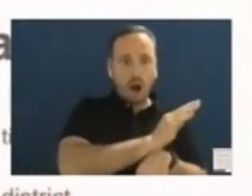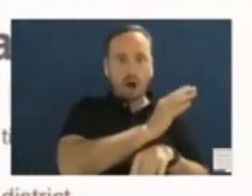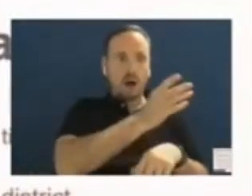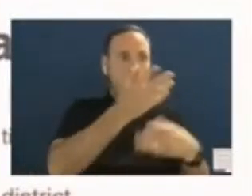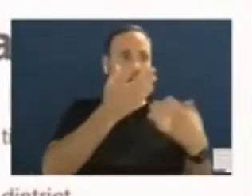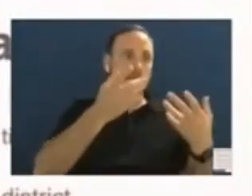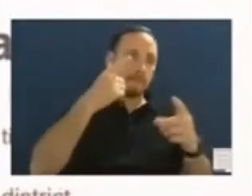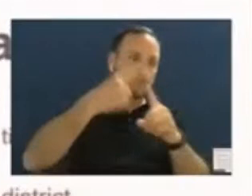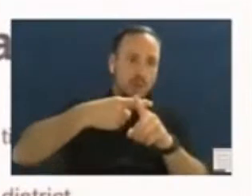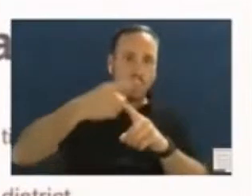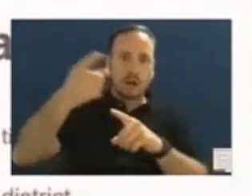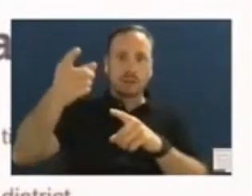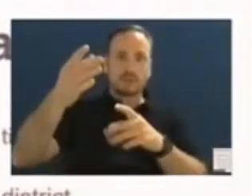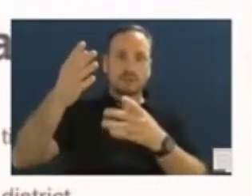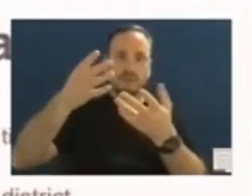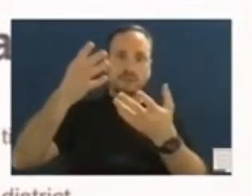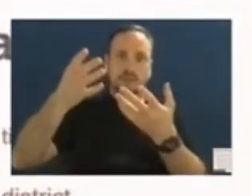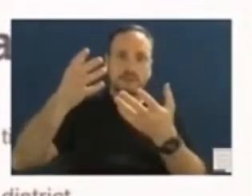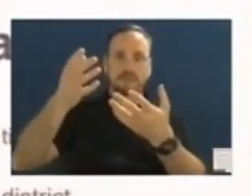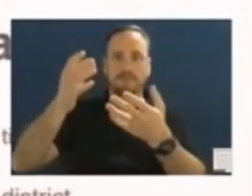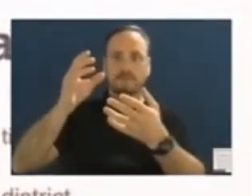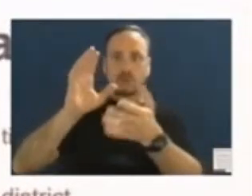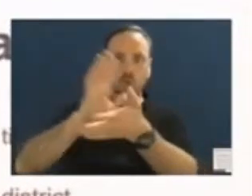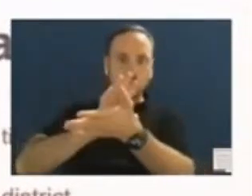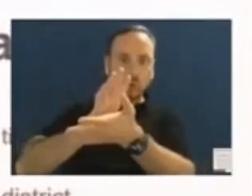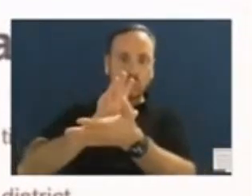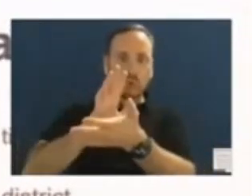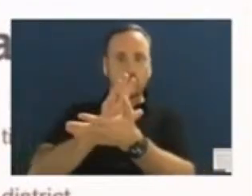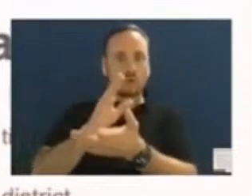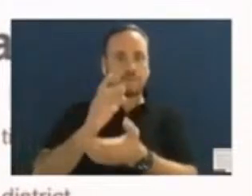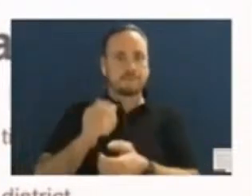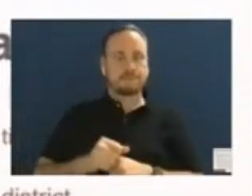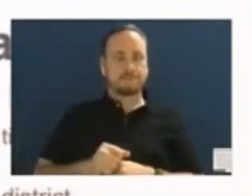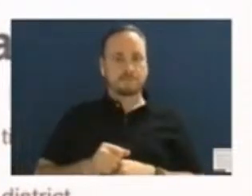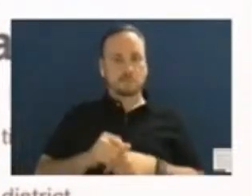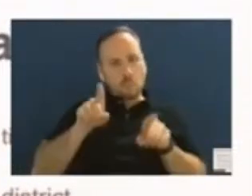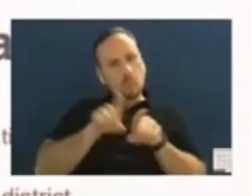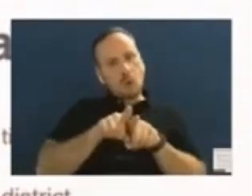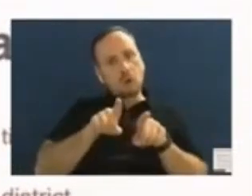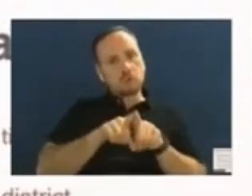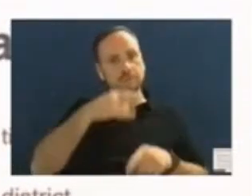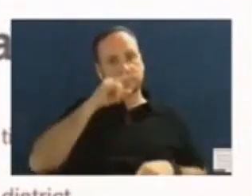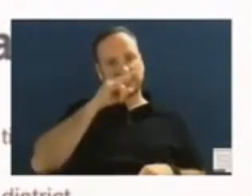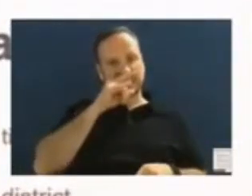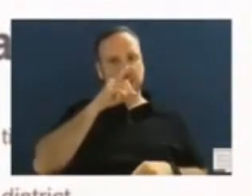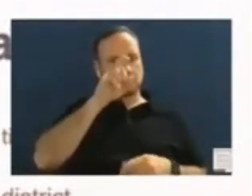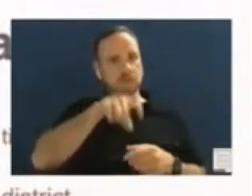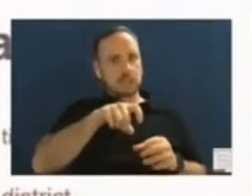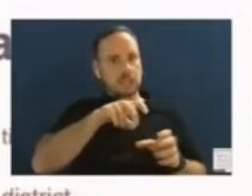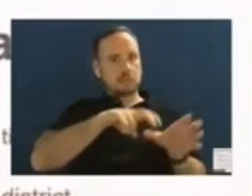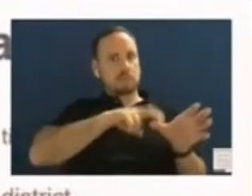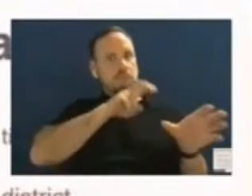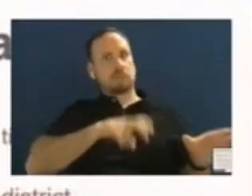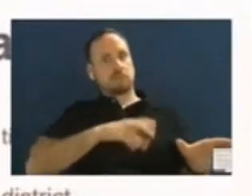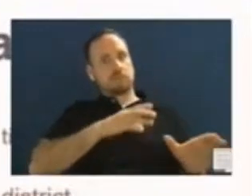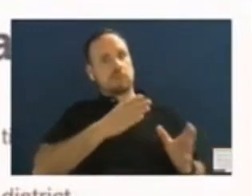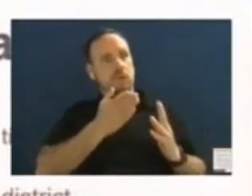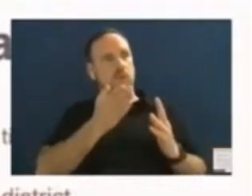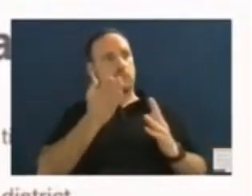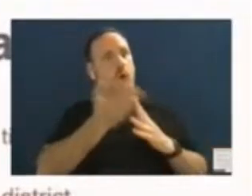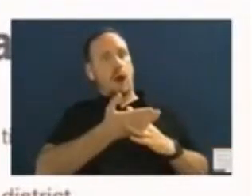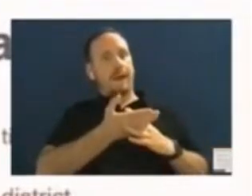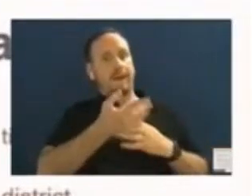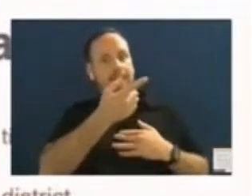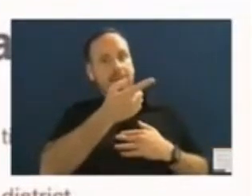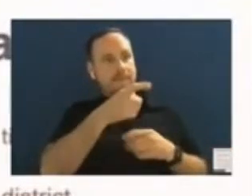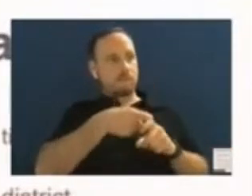work, as well as being able to take breaks from the computer. And so in the conversations that we've had with teachers over the course of the last few weeks, as well as with